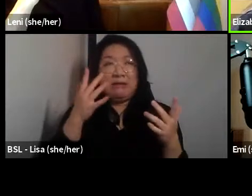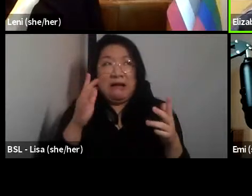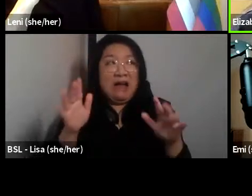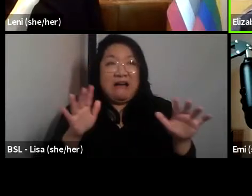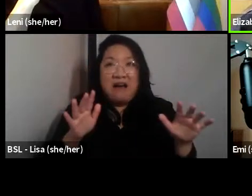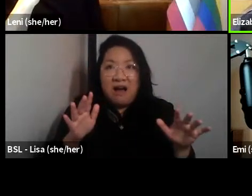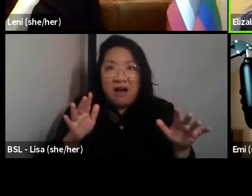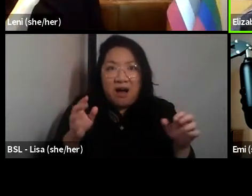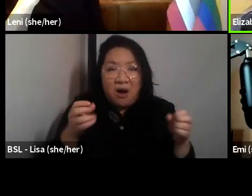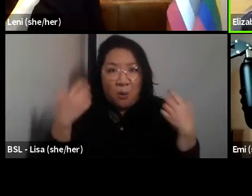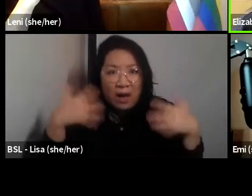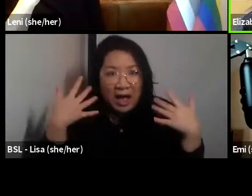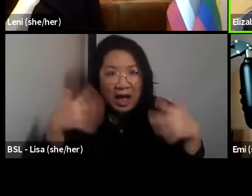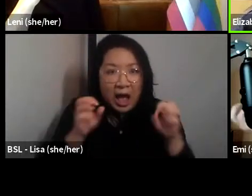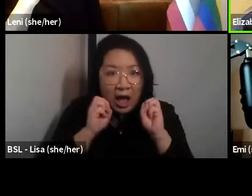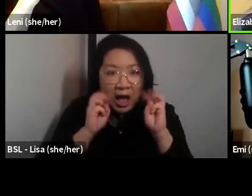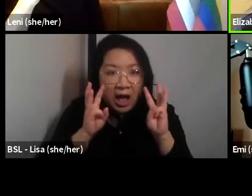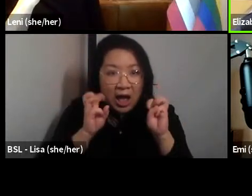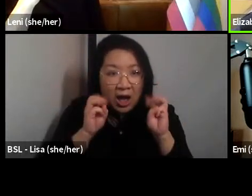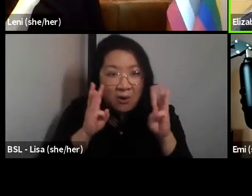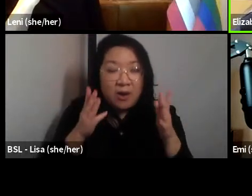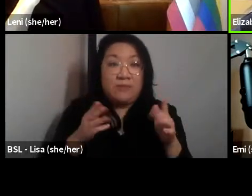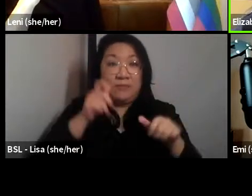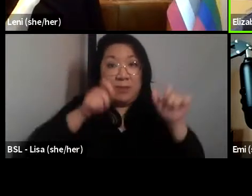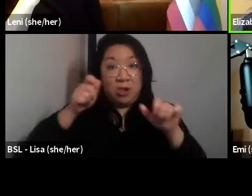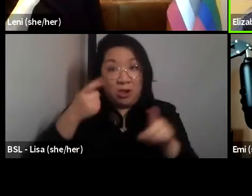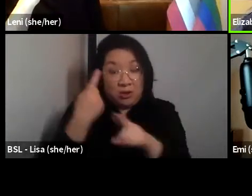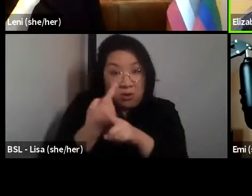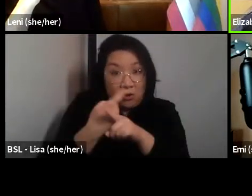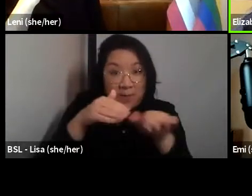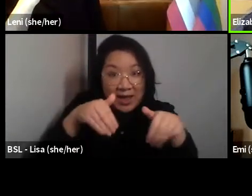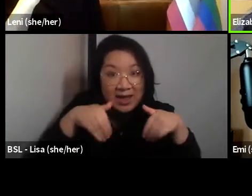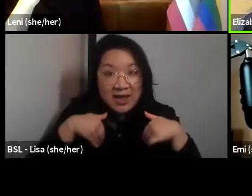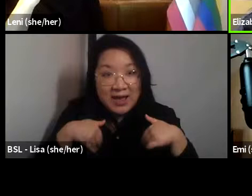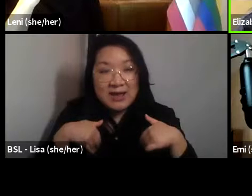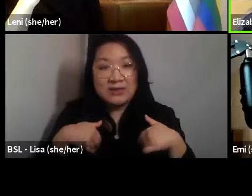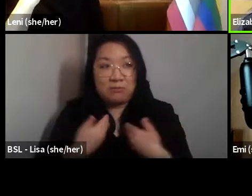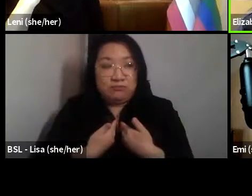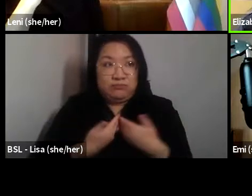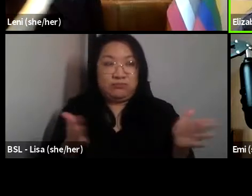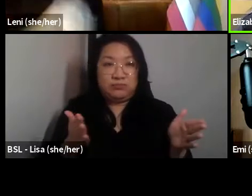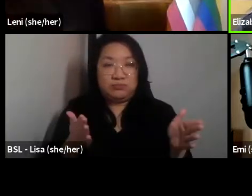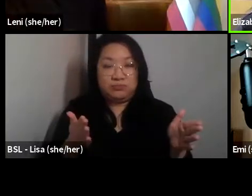there's actually people, you know, talking about this and being open about it.